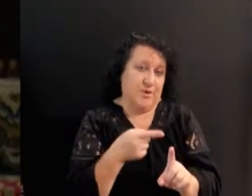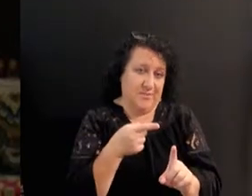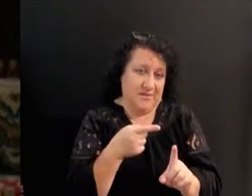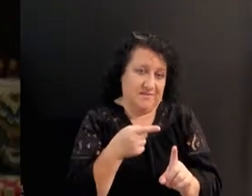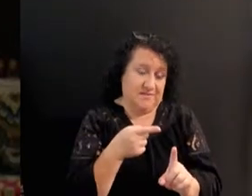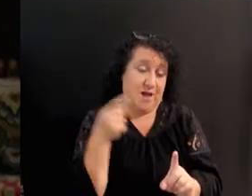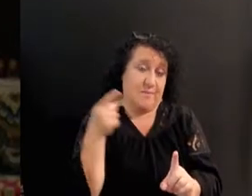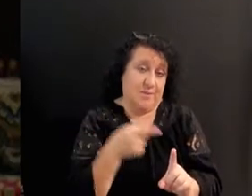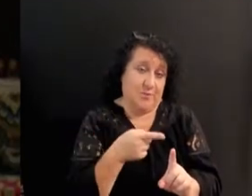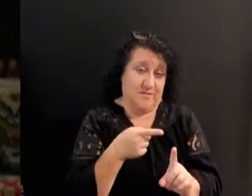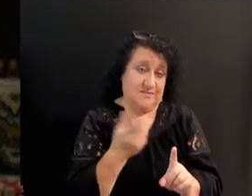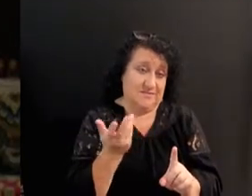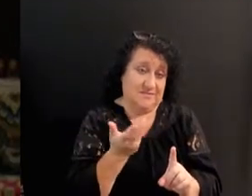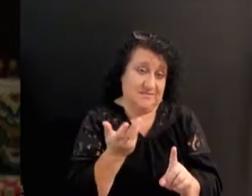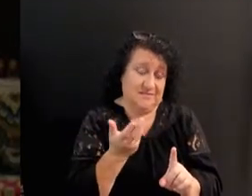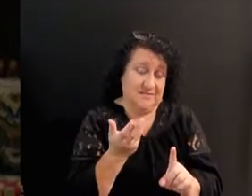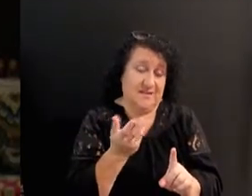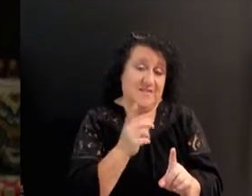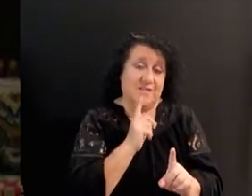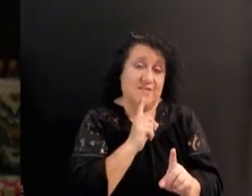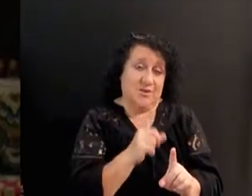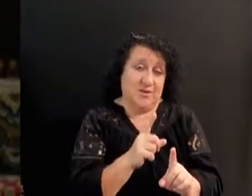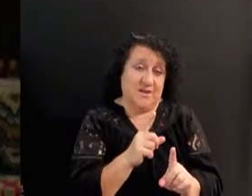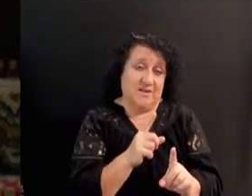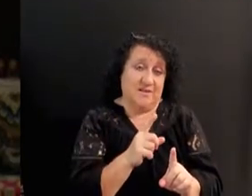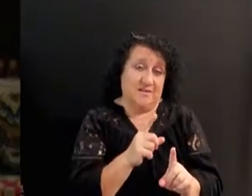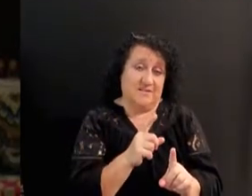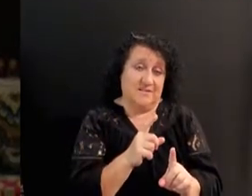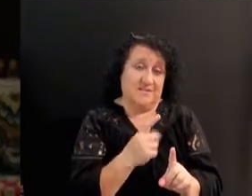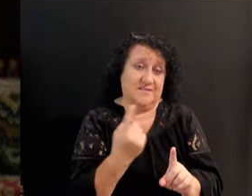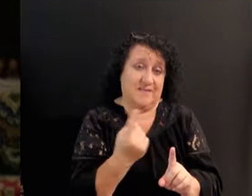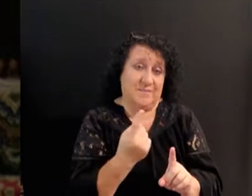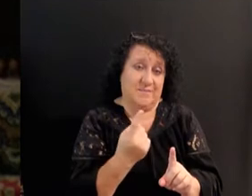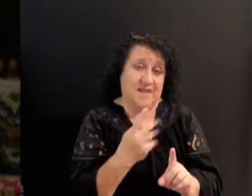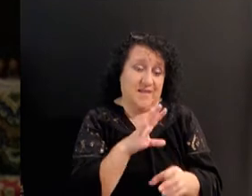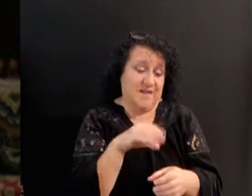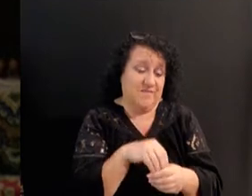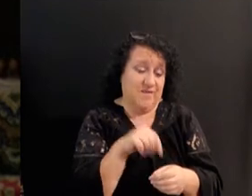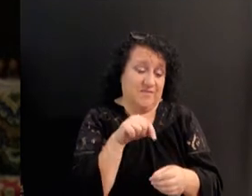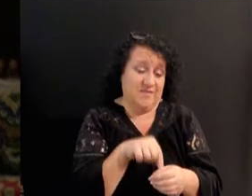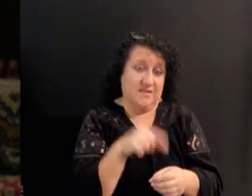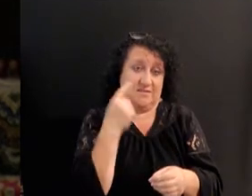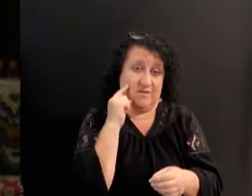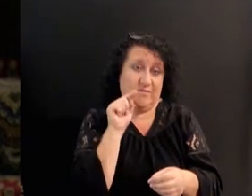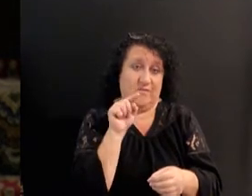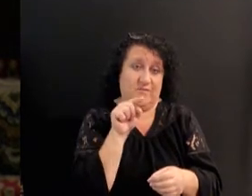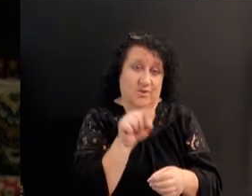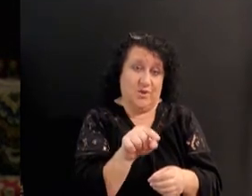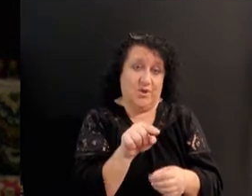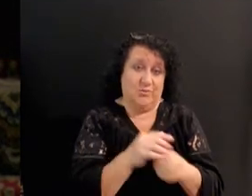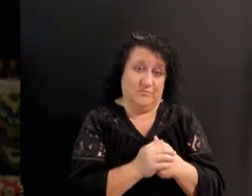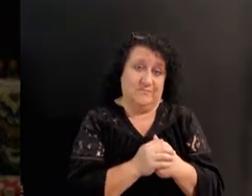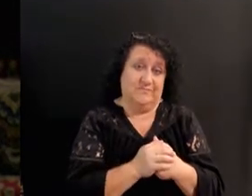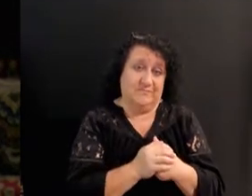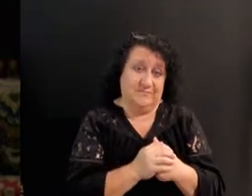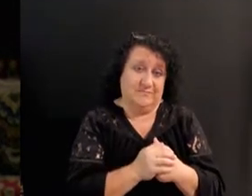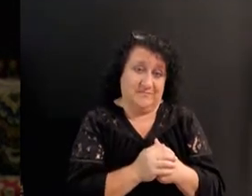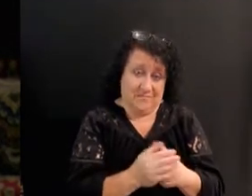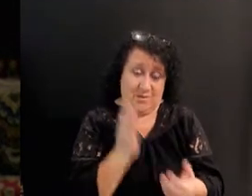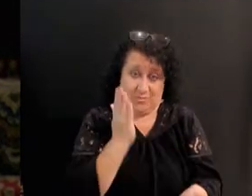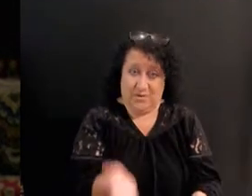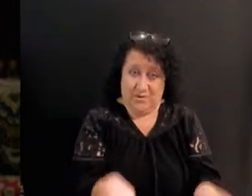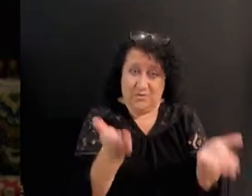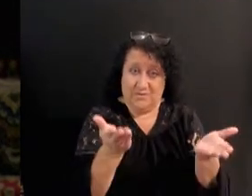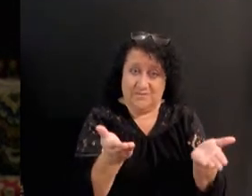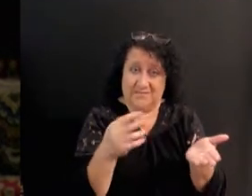is a word in this for you and for me. Would you care to stand and join